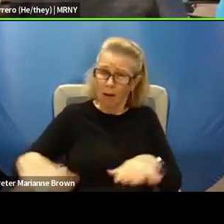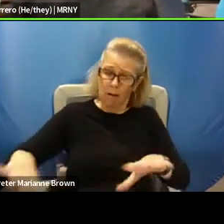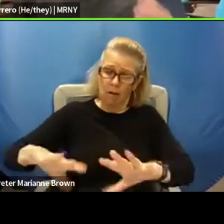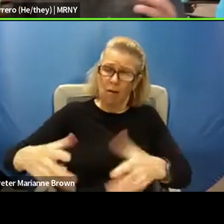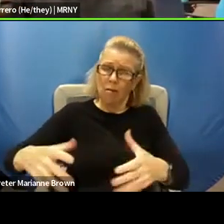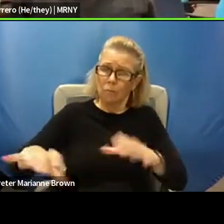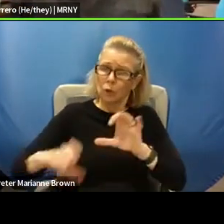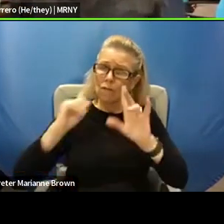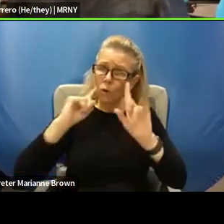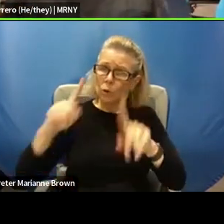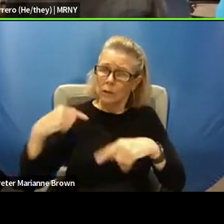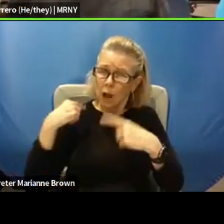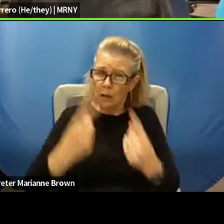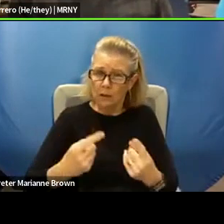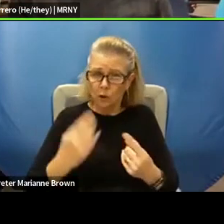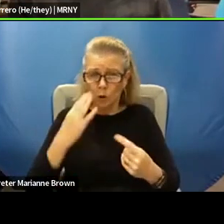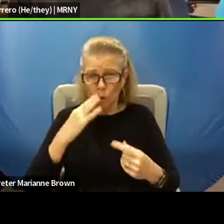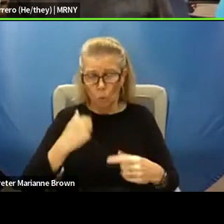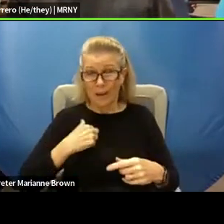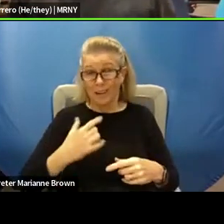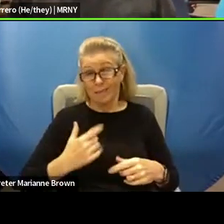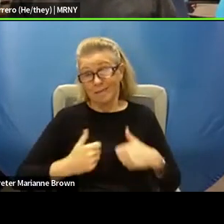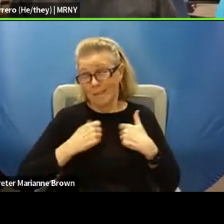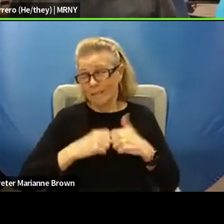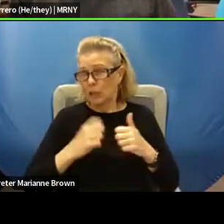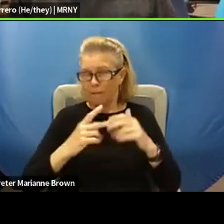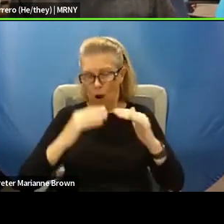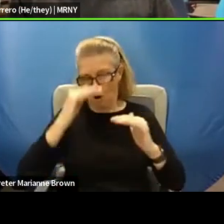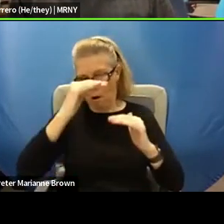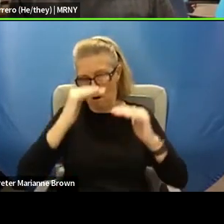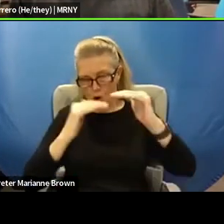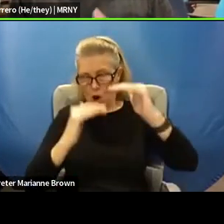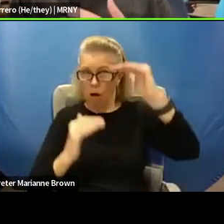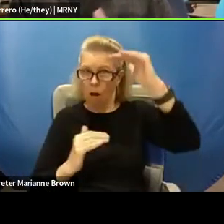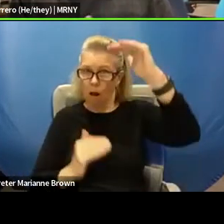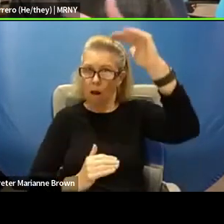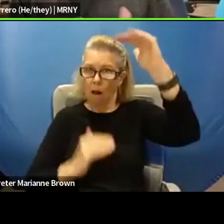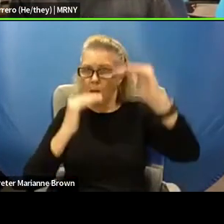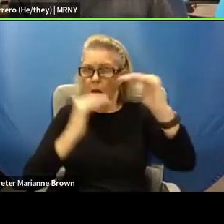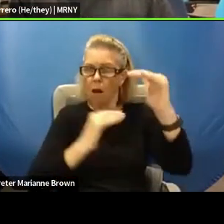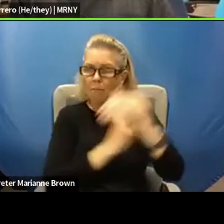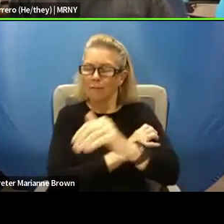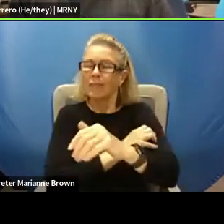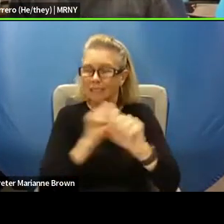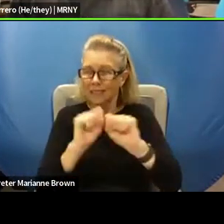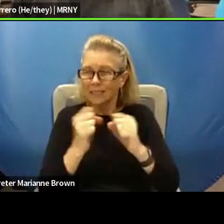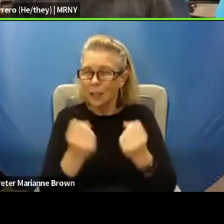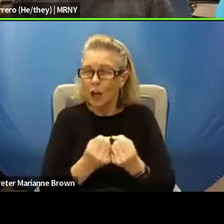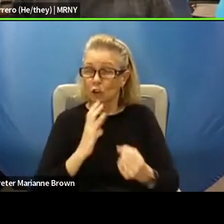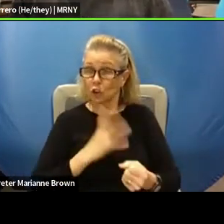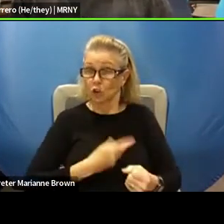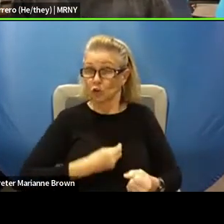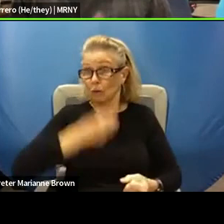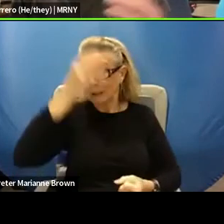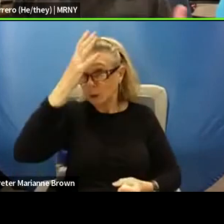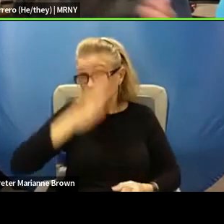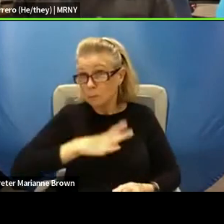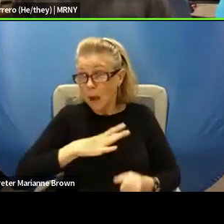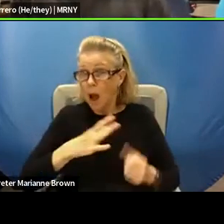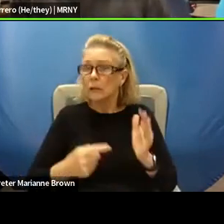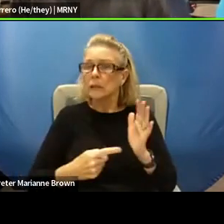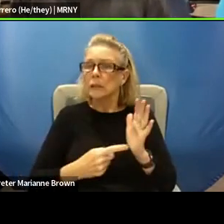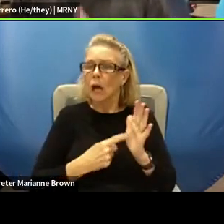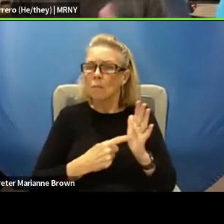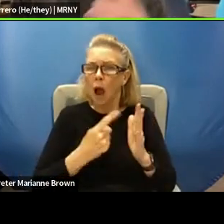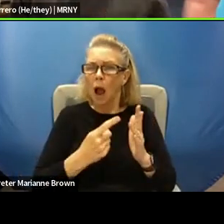reality is that we live in a very patriarchal society where, as trans men, oftentimes we get to be seen a